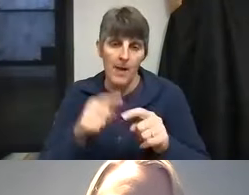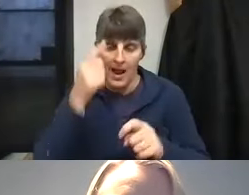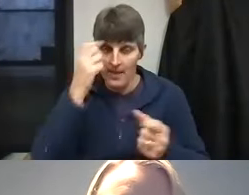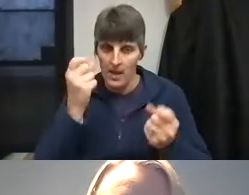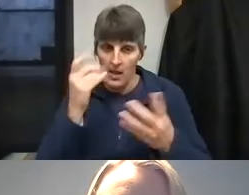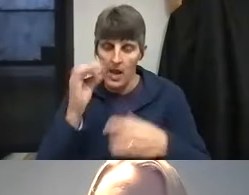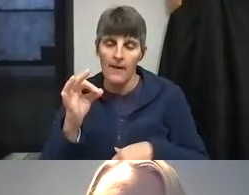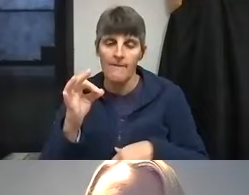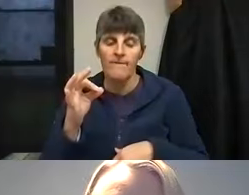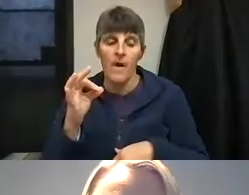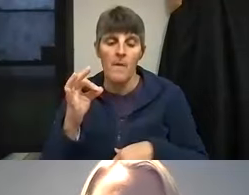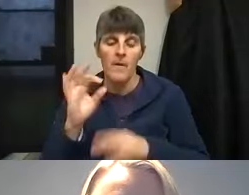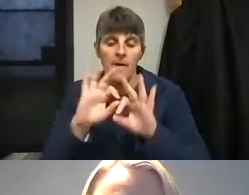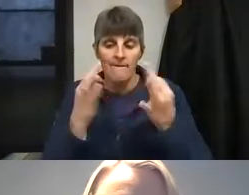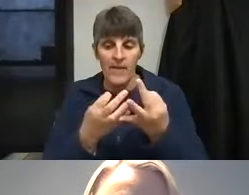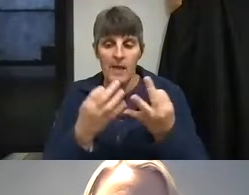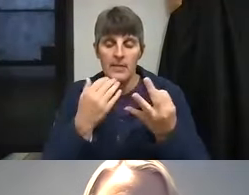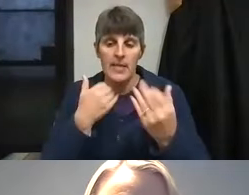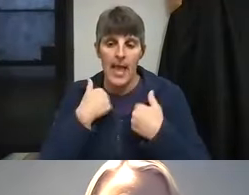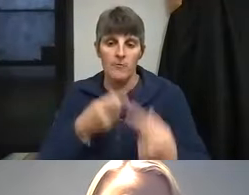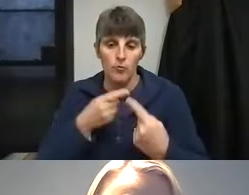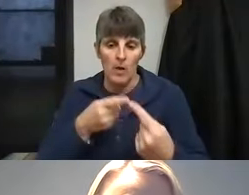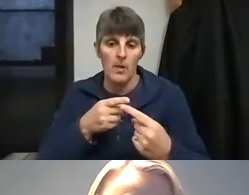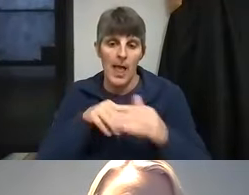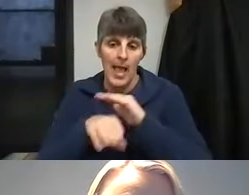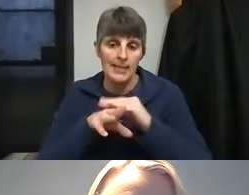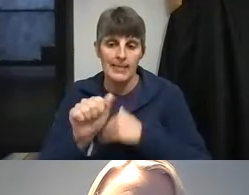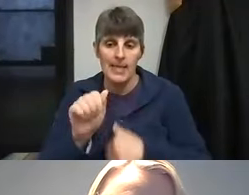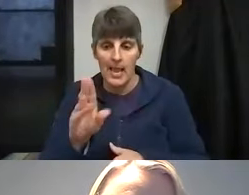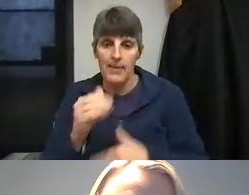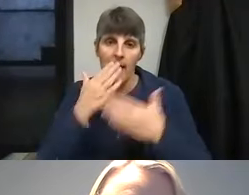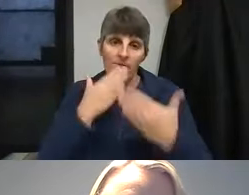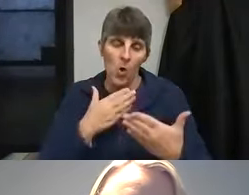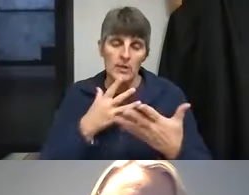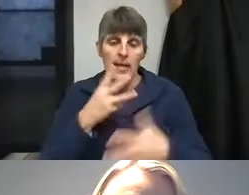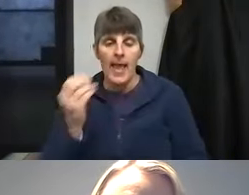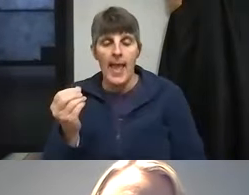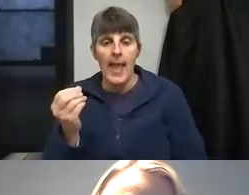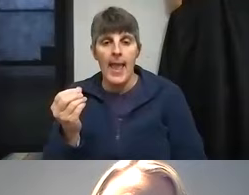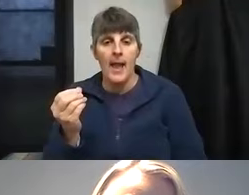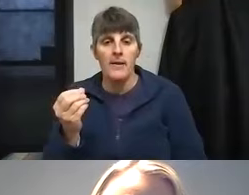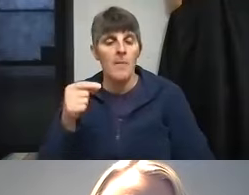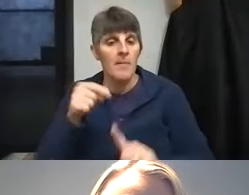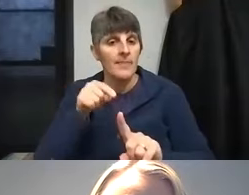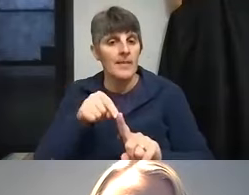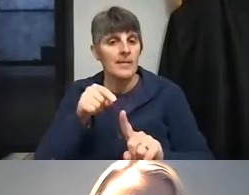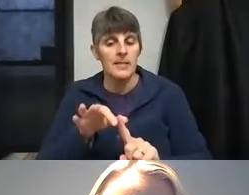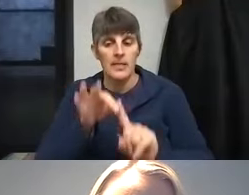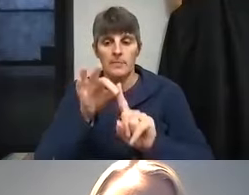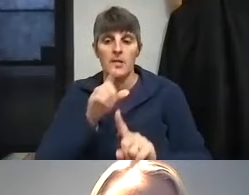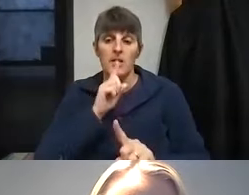of families have trouble accessing ABA, unfortunately. And this is especially